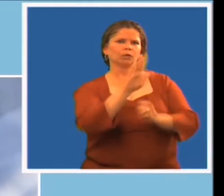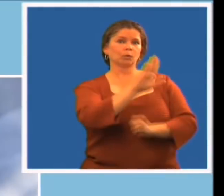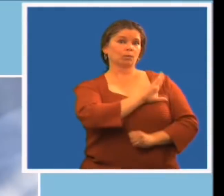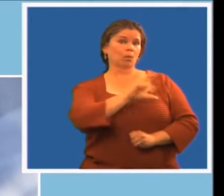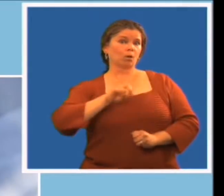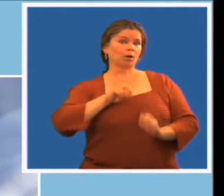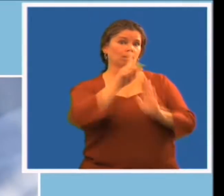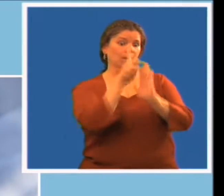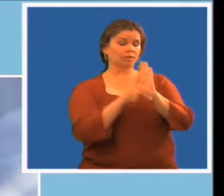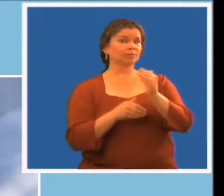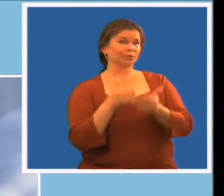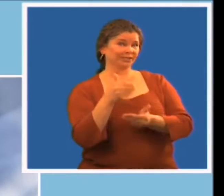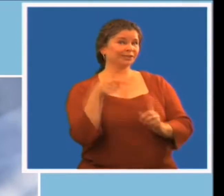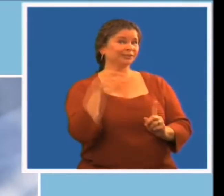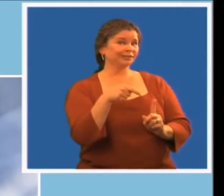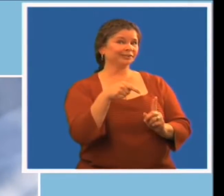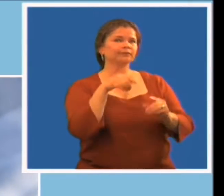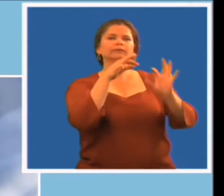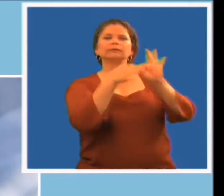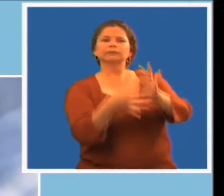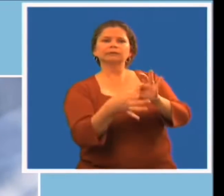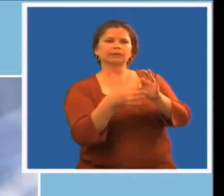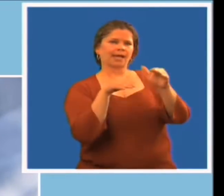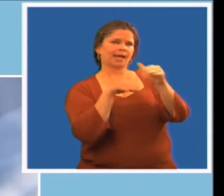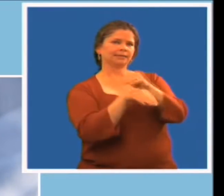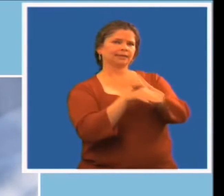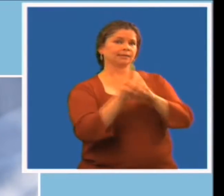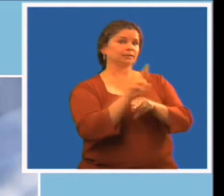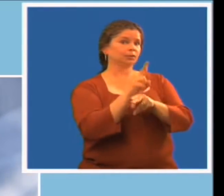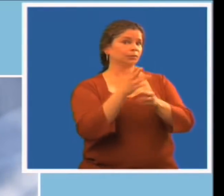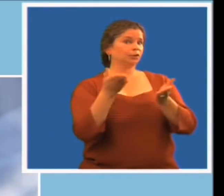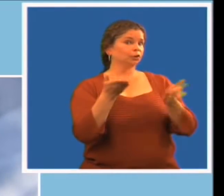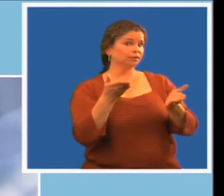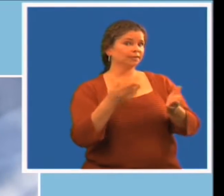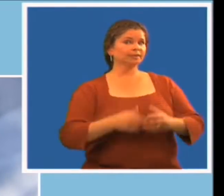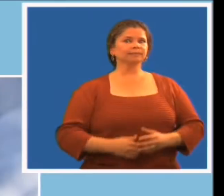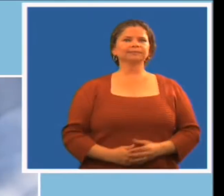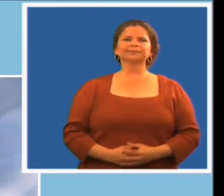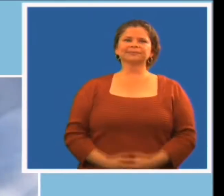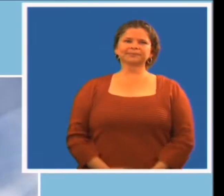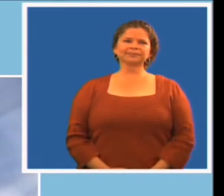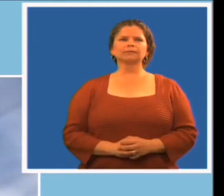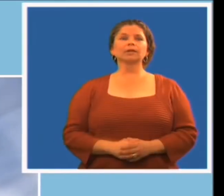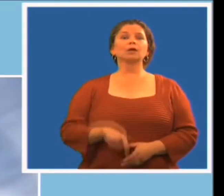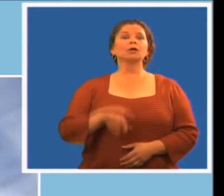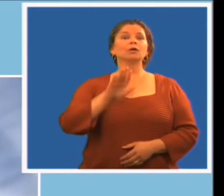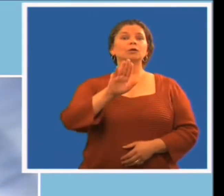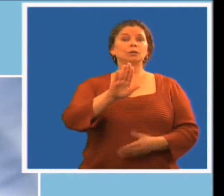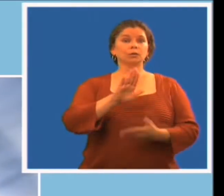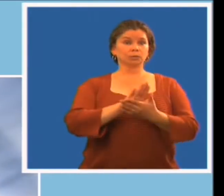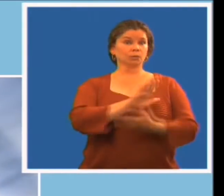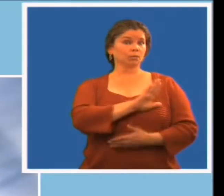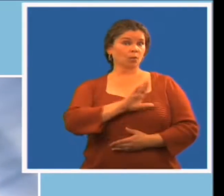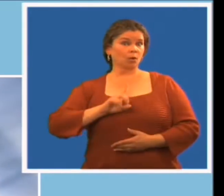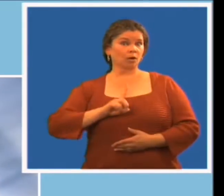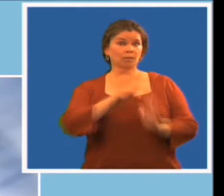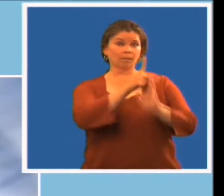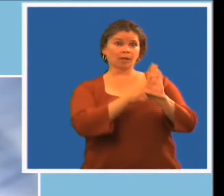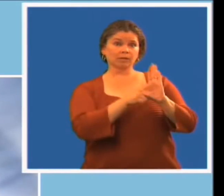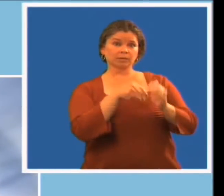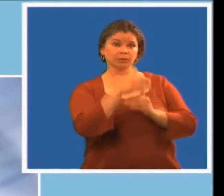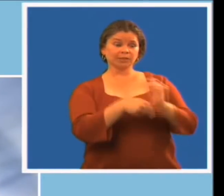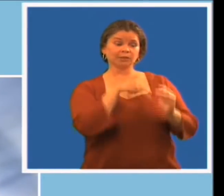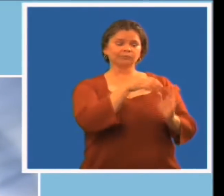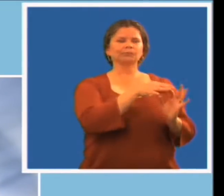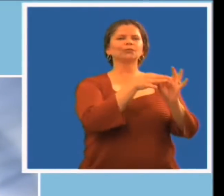school board's policies and procedures relate to the sections that follow in this training session. In addition to board